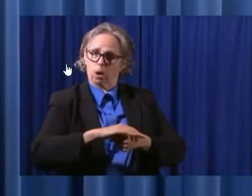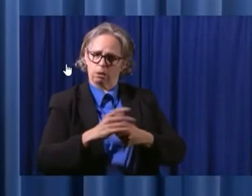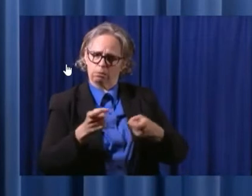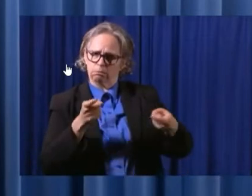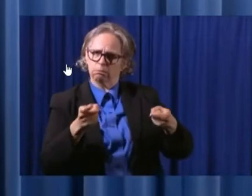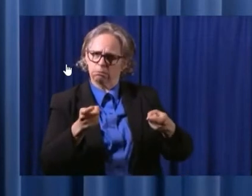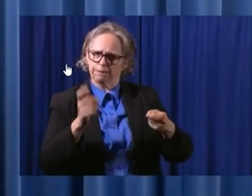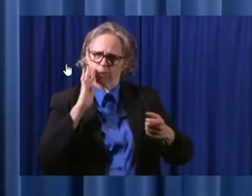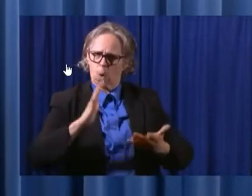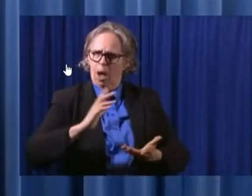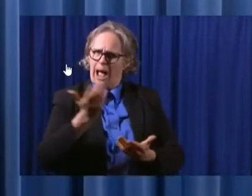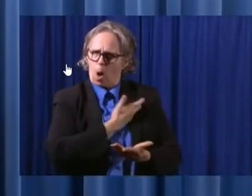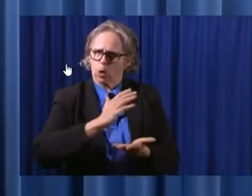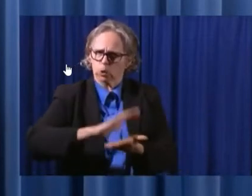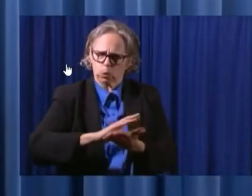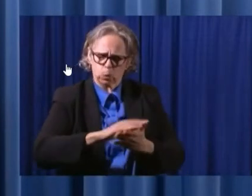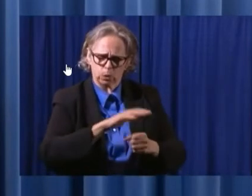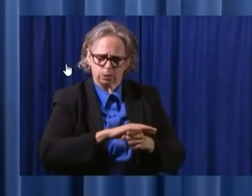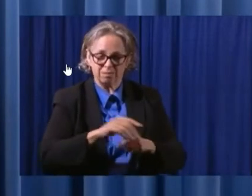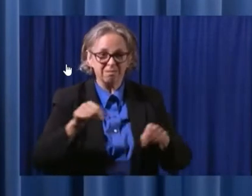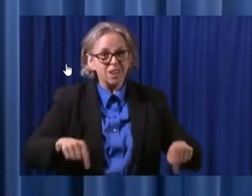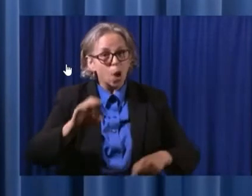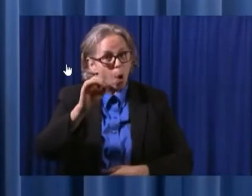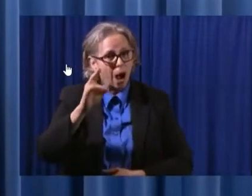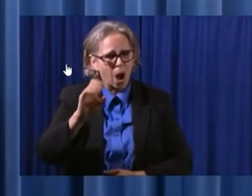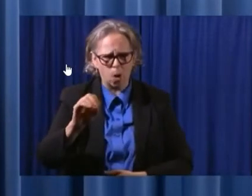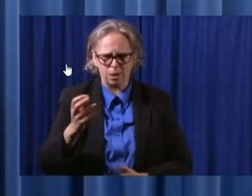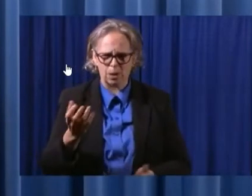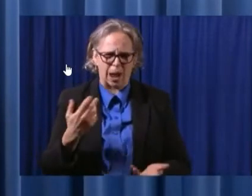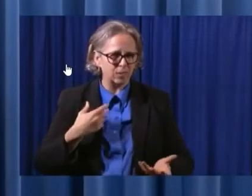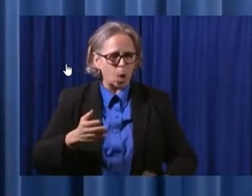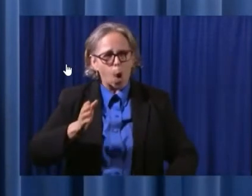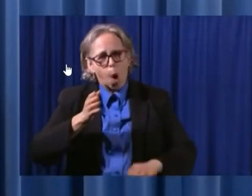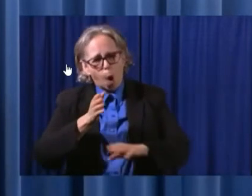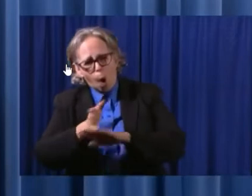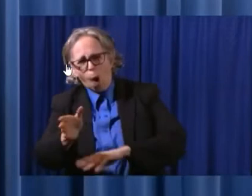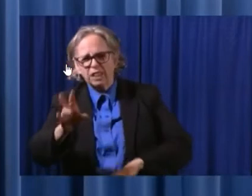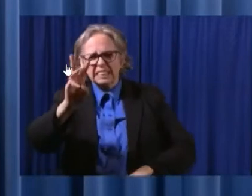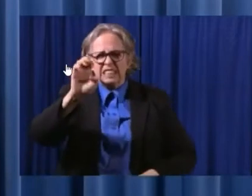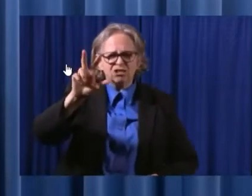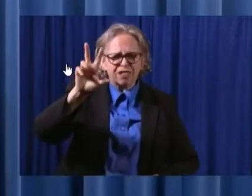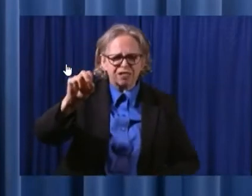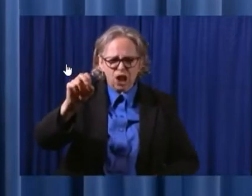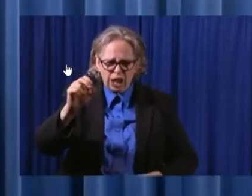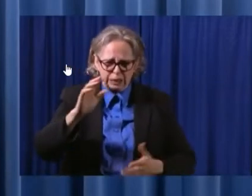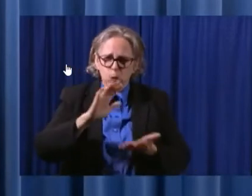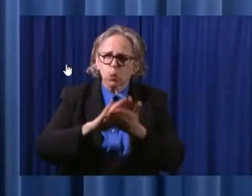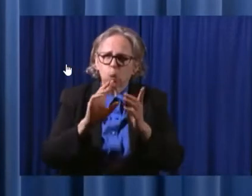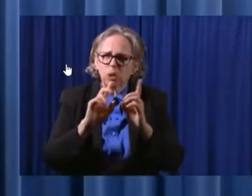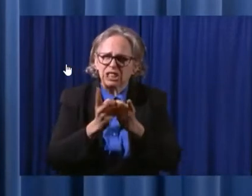Over 630 some school districts in Ohio, plus many private schools, other